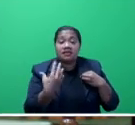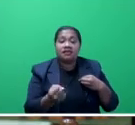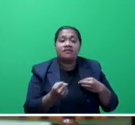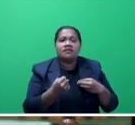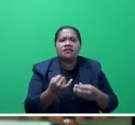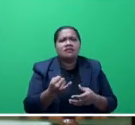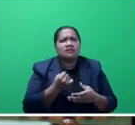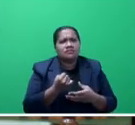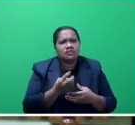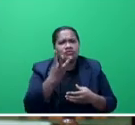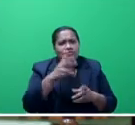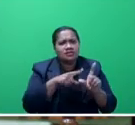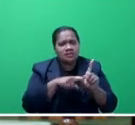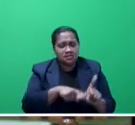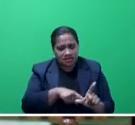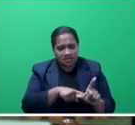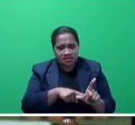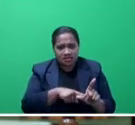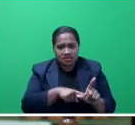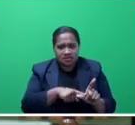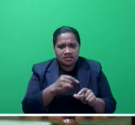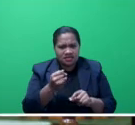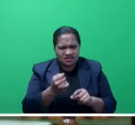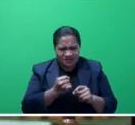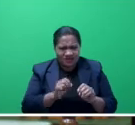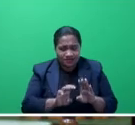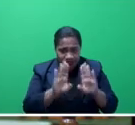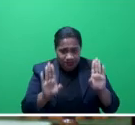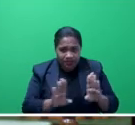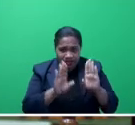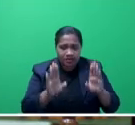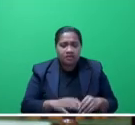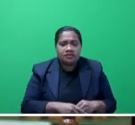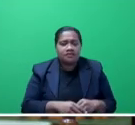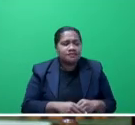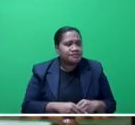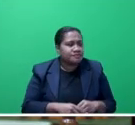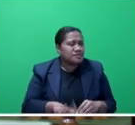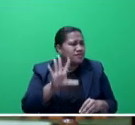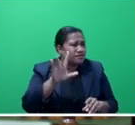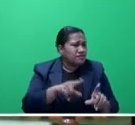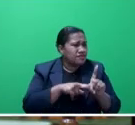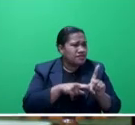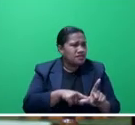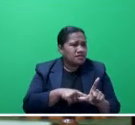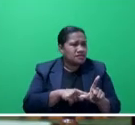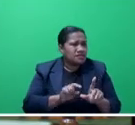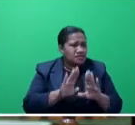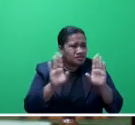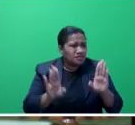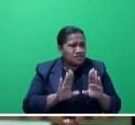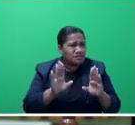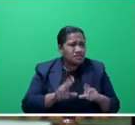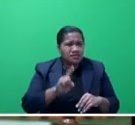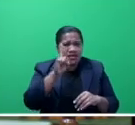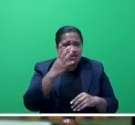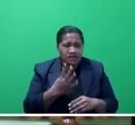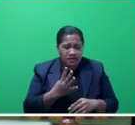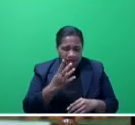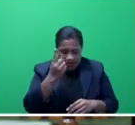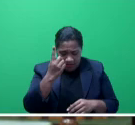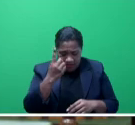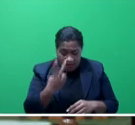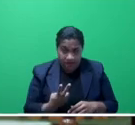for capital investments from $250,000 to $500,000, a 5-year tax holiday for capital investments between $500,000 to $2